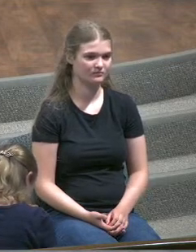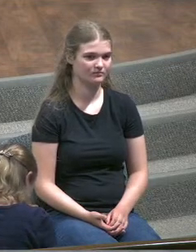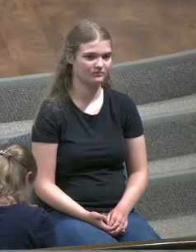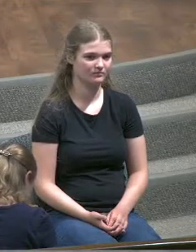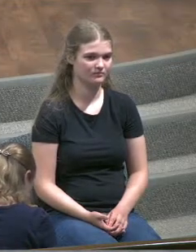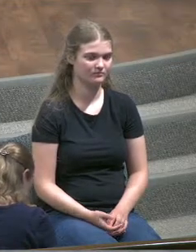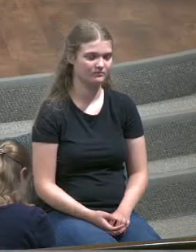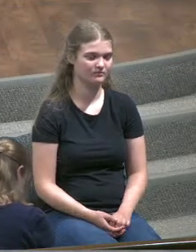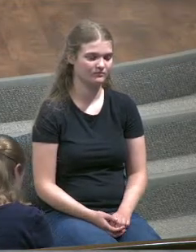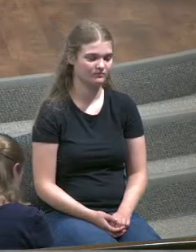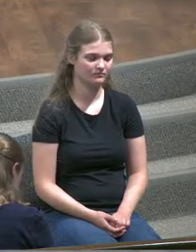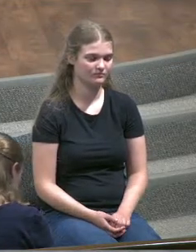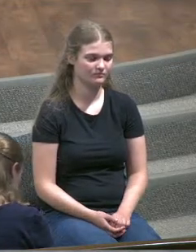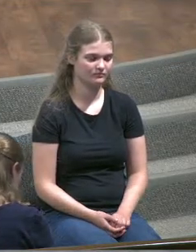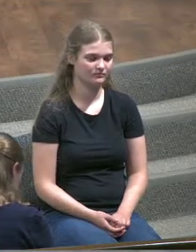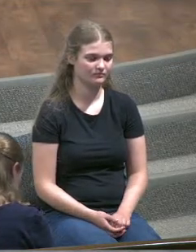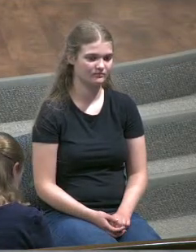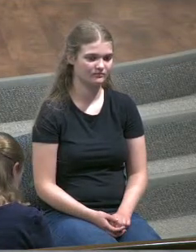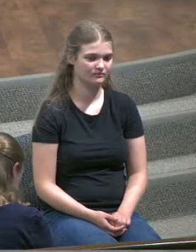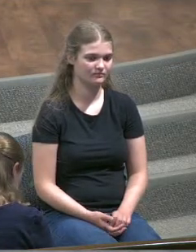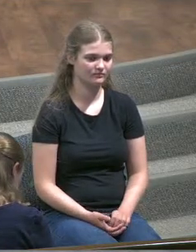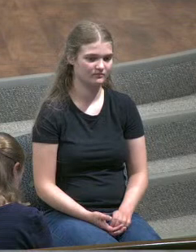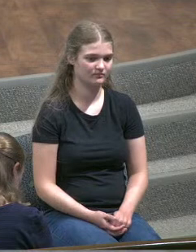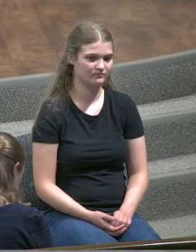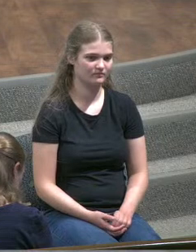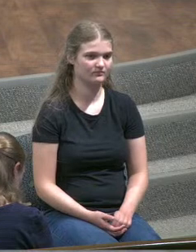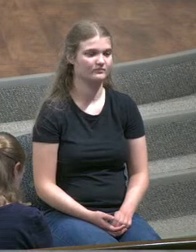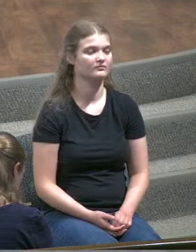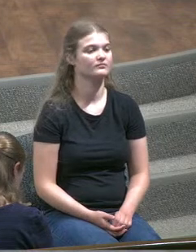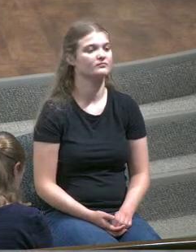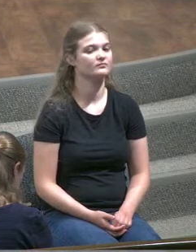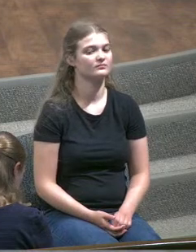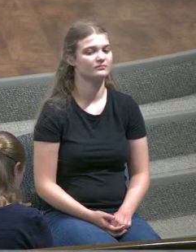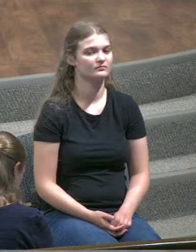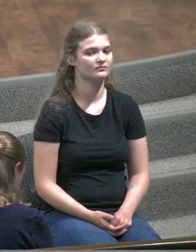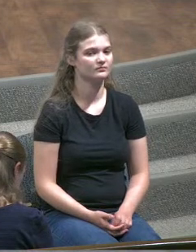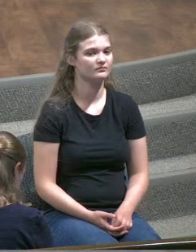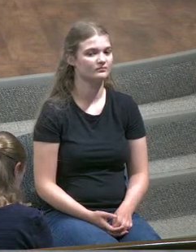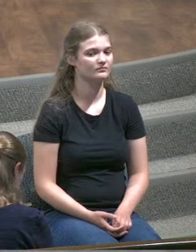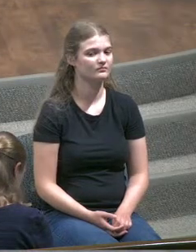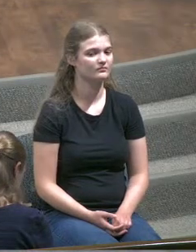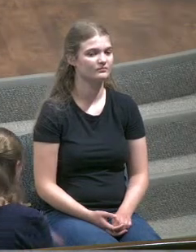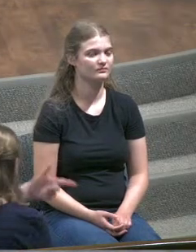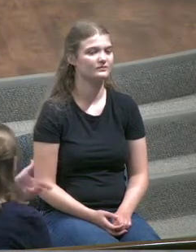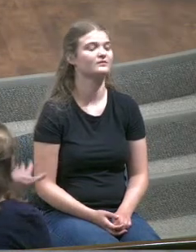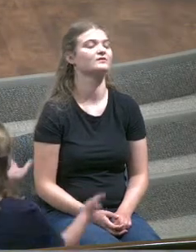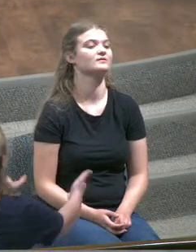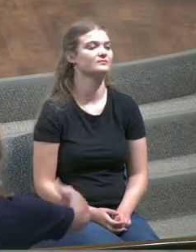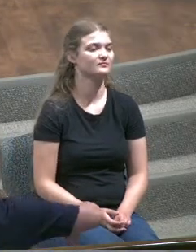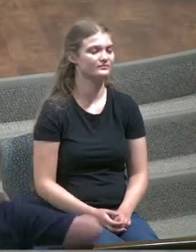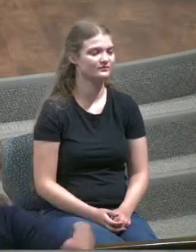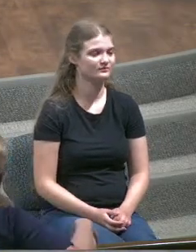all amazed and glorified God, saying, "We never saw anything like this."